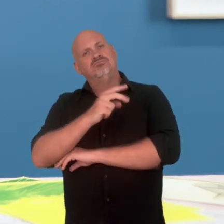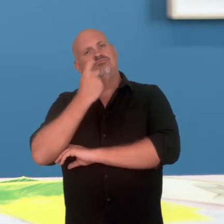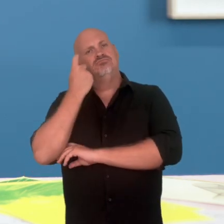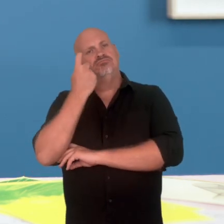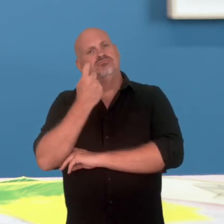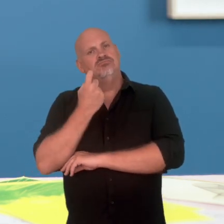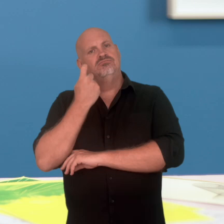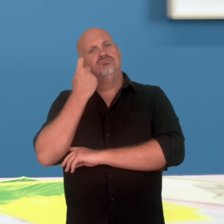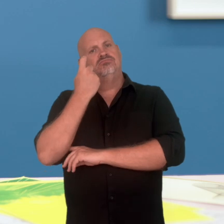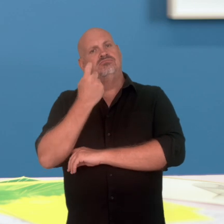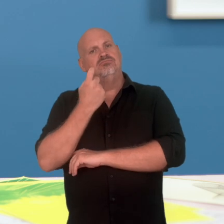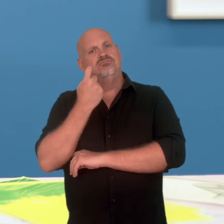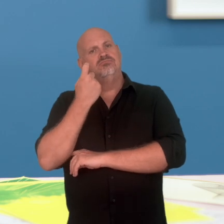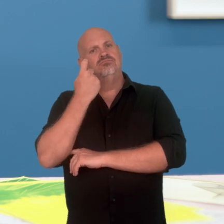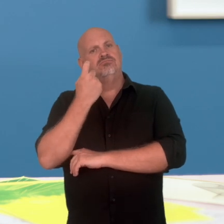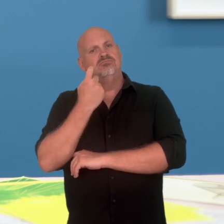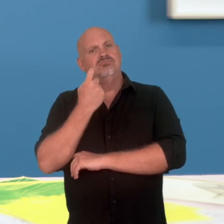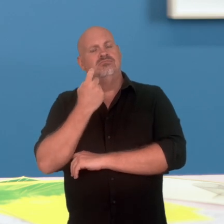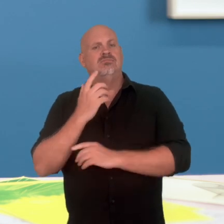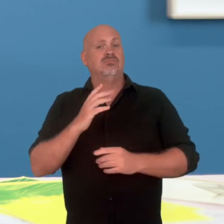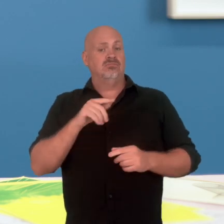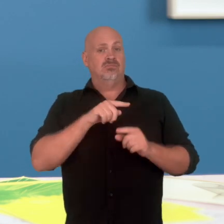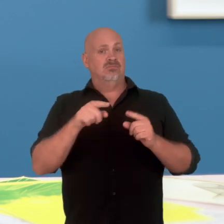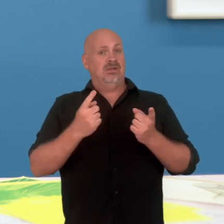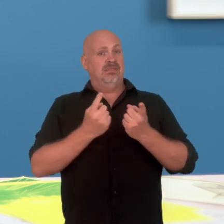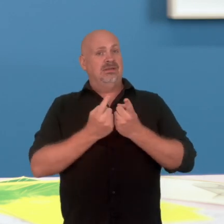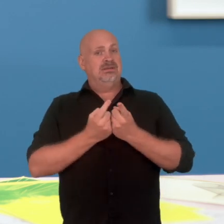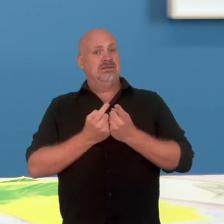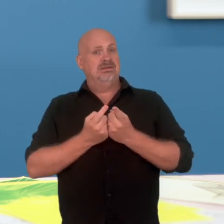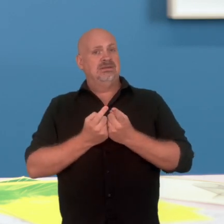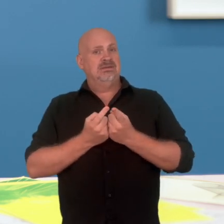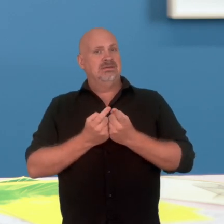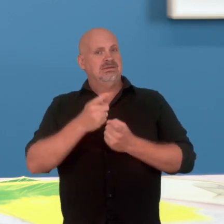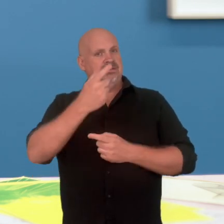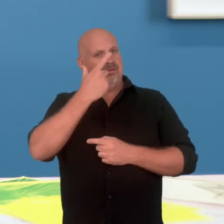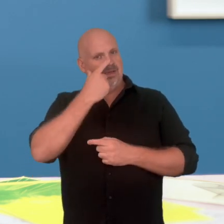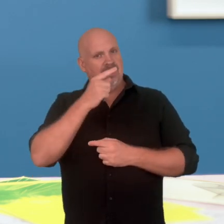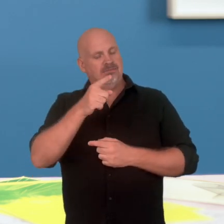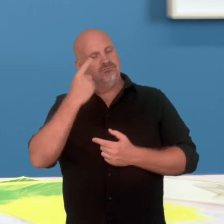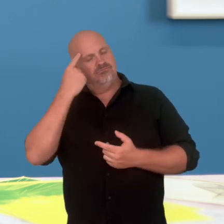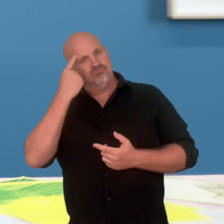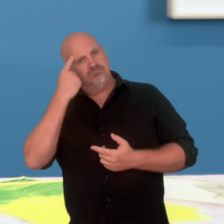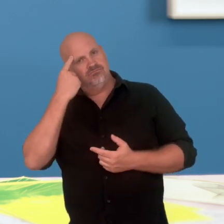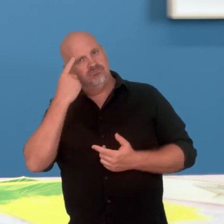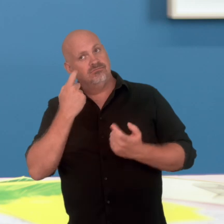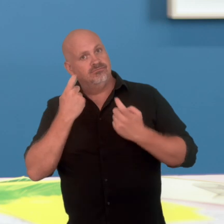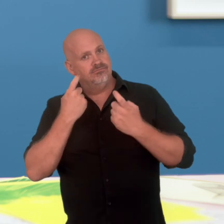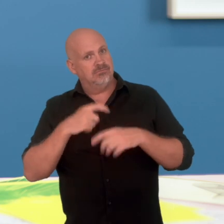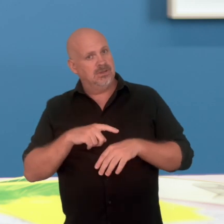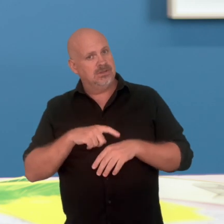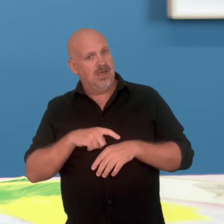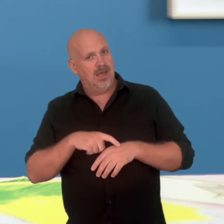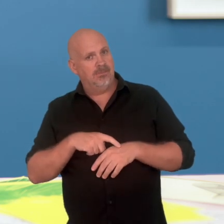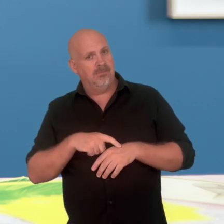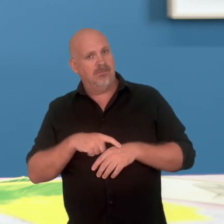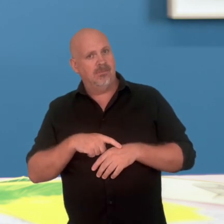So all of these are things that you can put in as a consideration of time. And